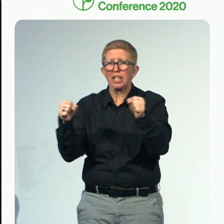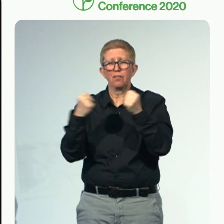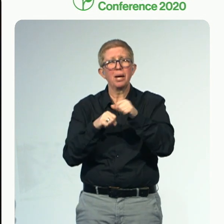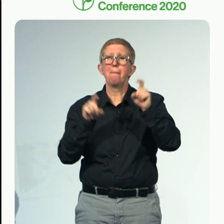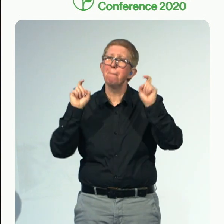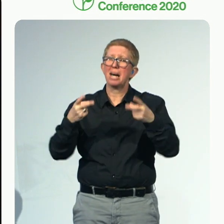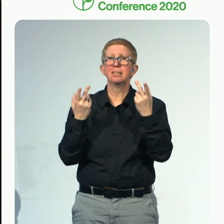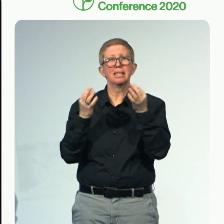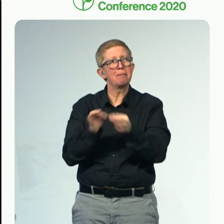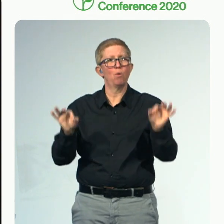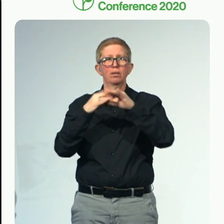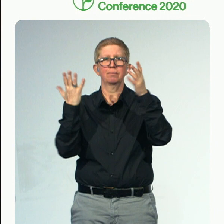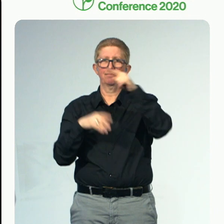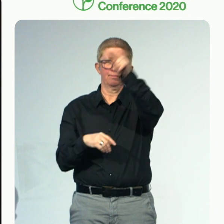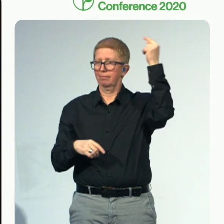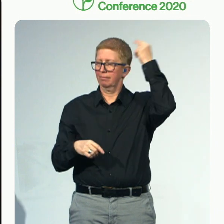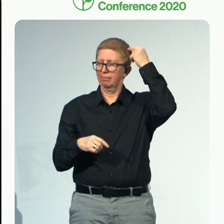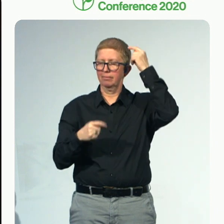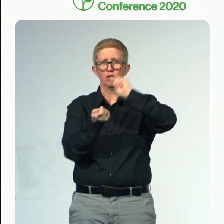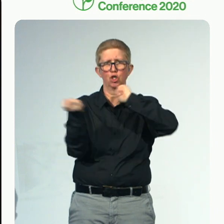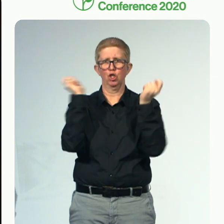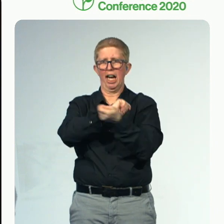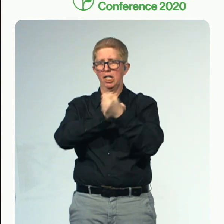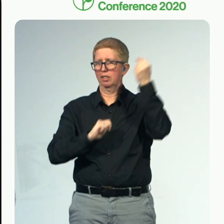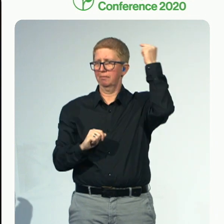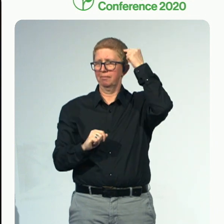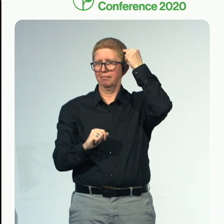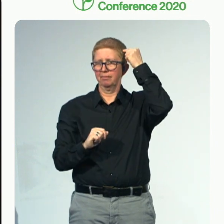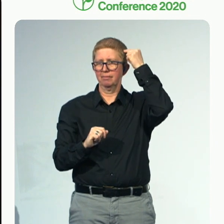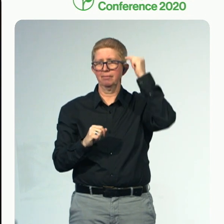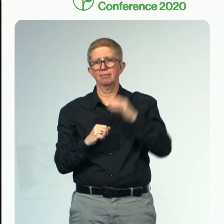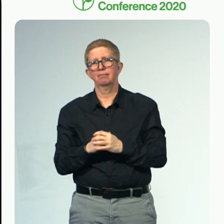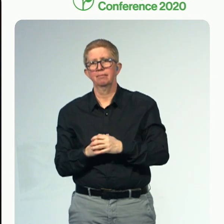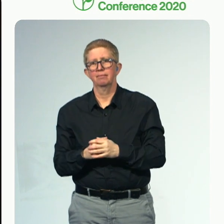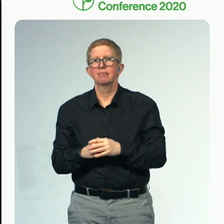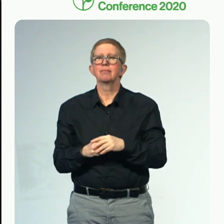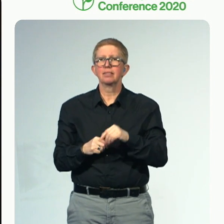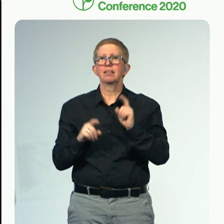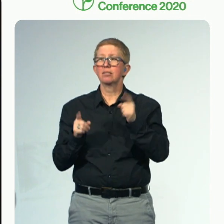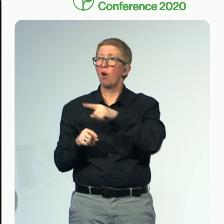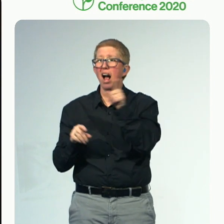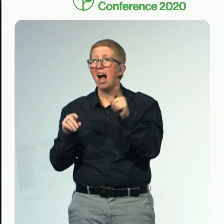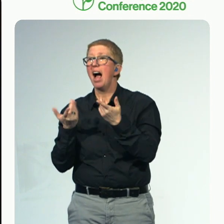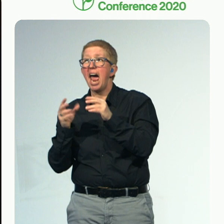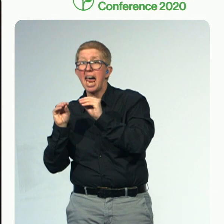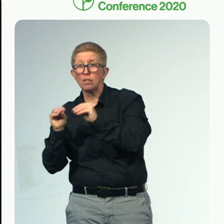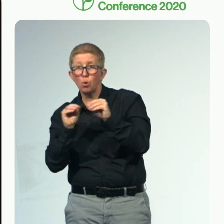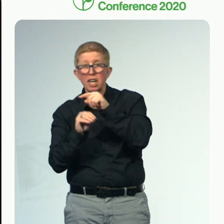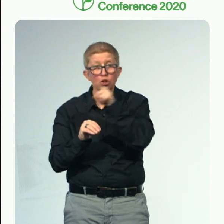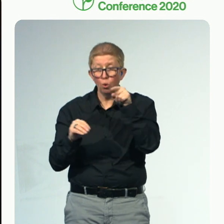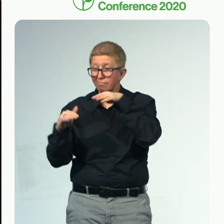focus on personalized careers in education, focus on person-centered trainings,